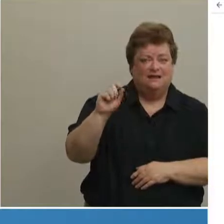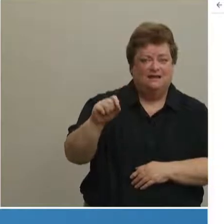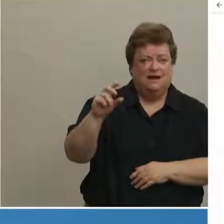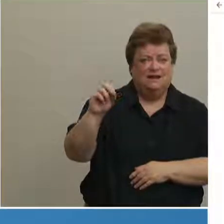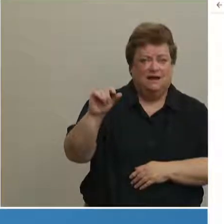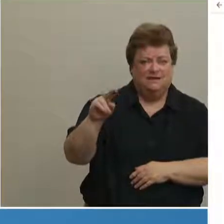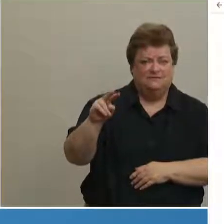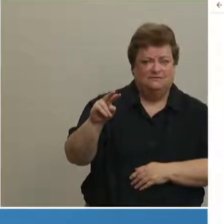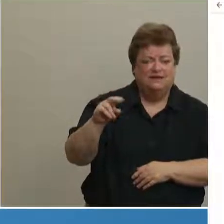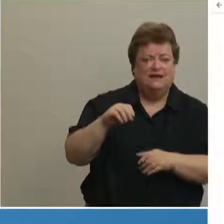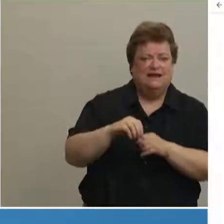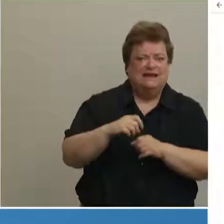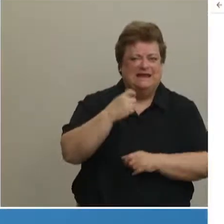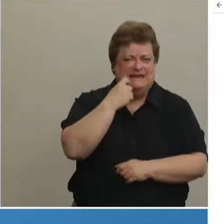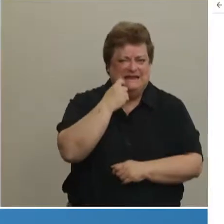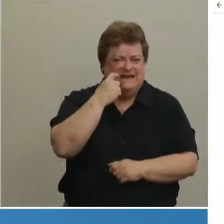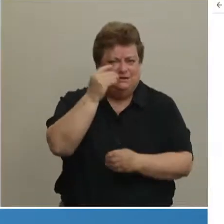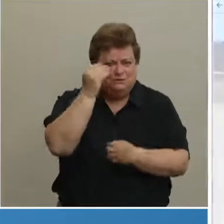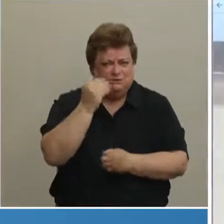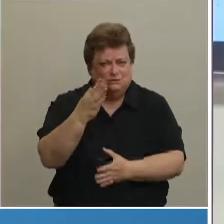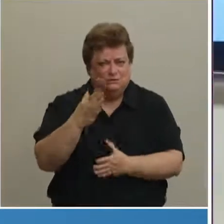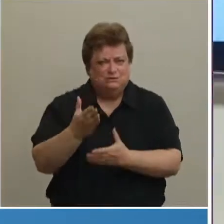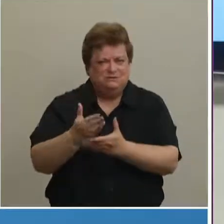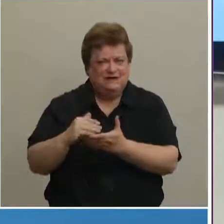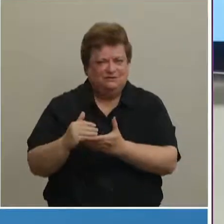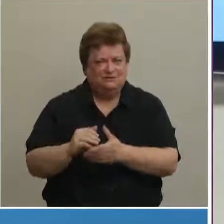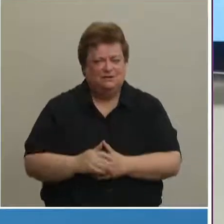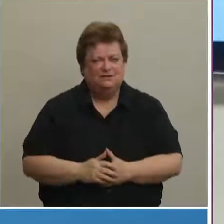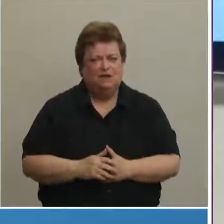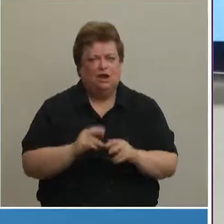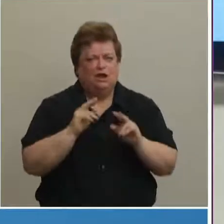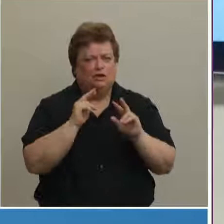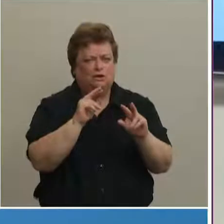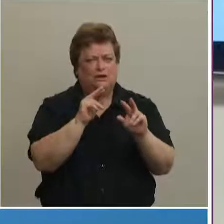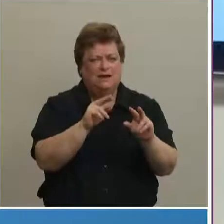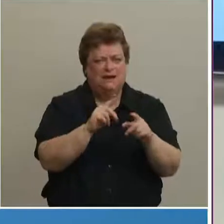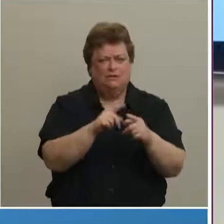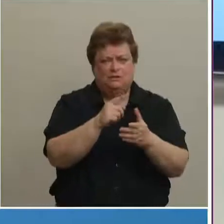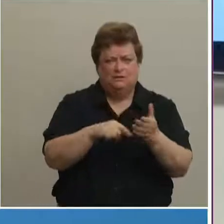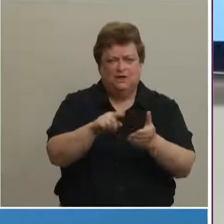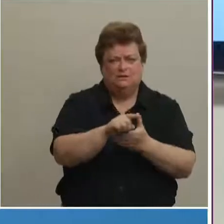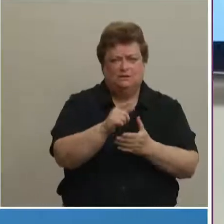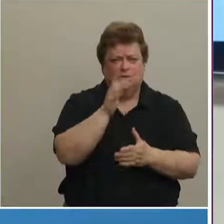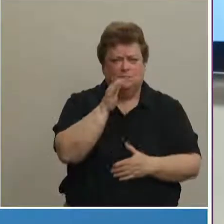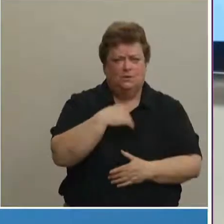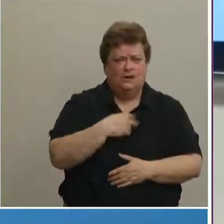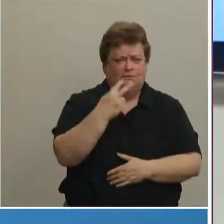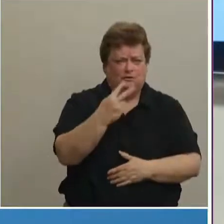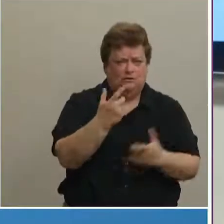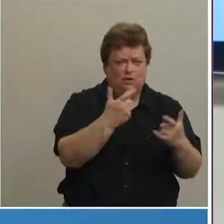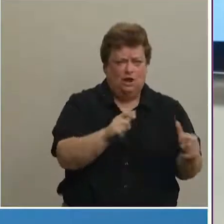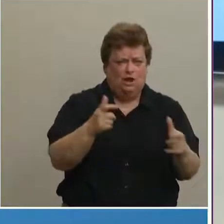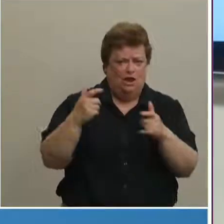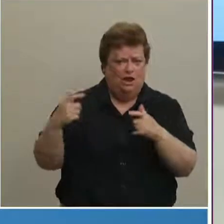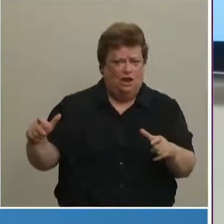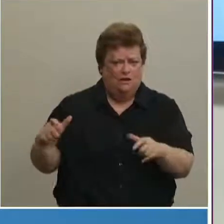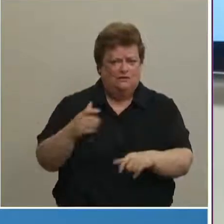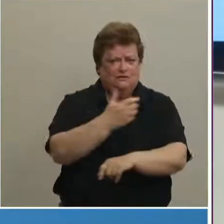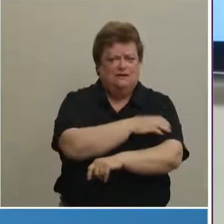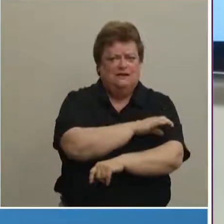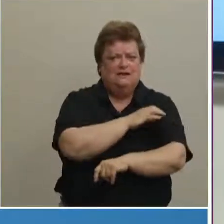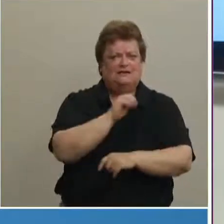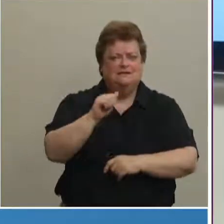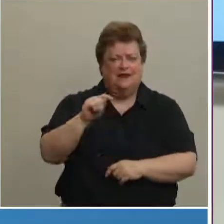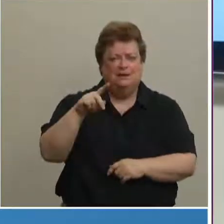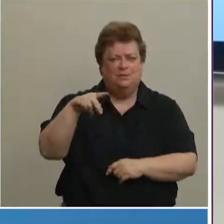dhhs.ne.gov, in the latest news section. Looking ahead to next week, we will be holding 2 large-scale clinics at the